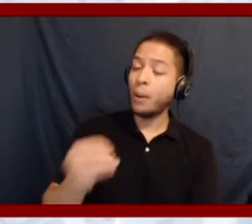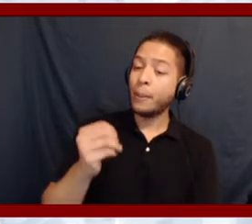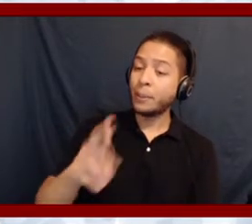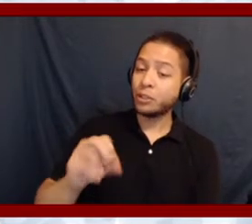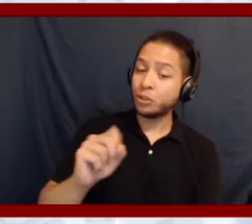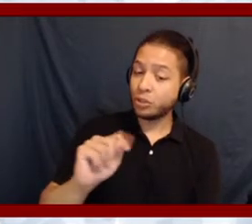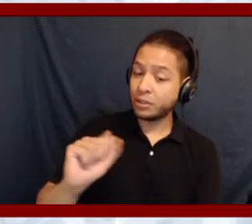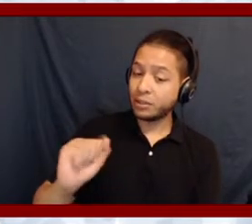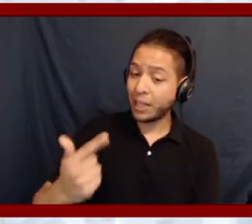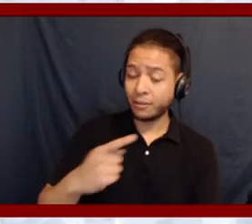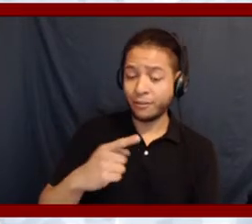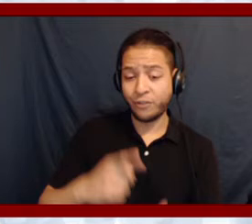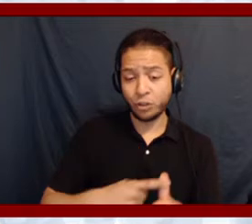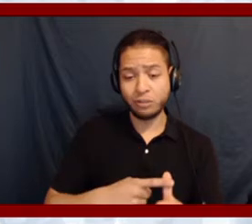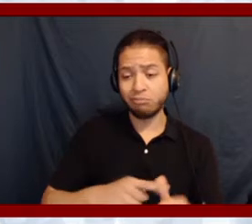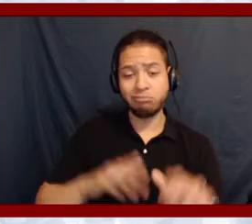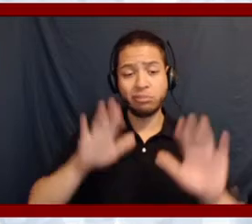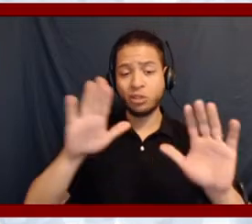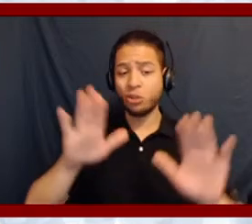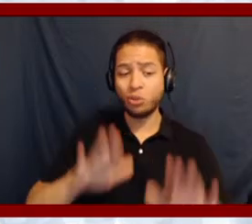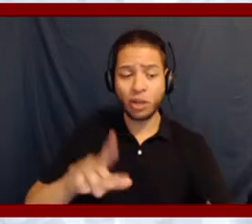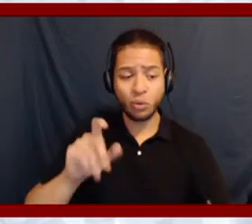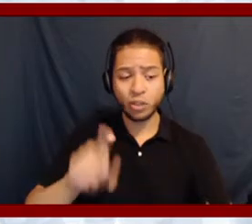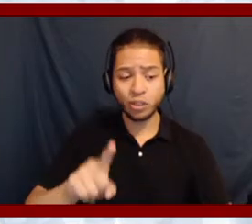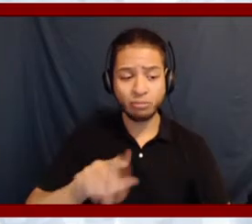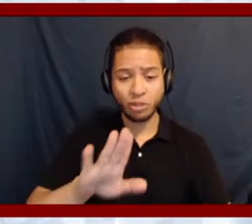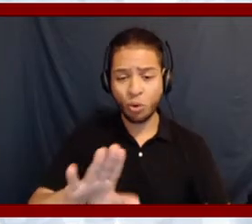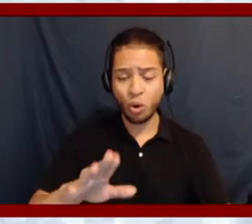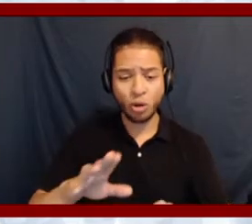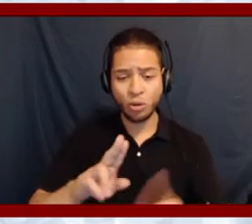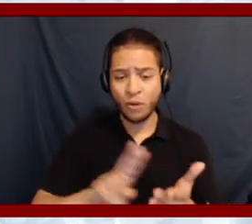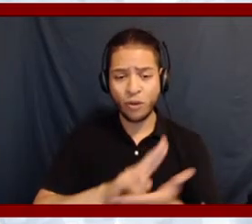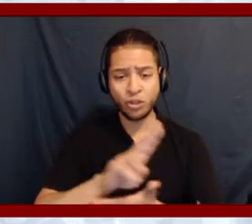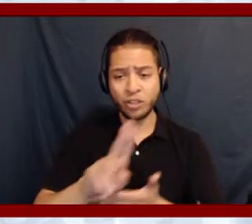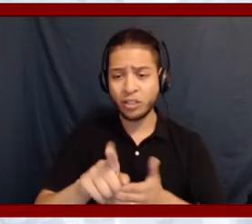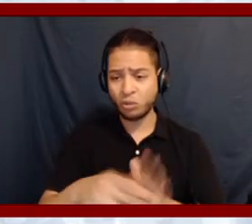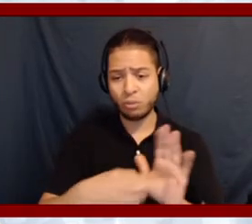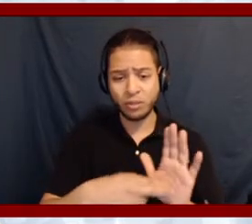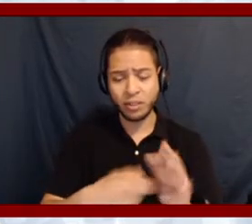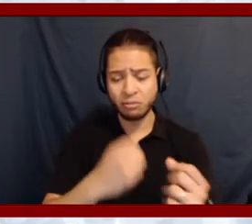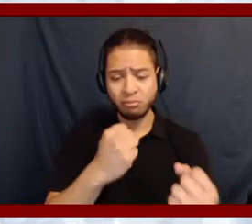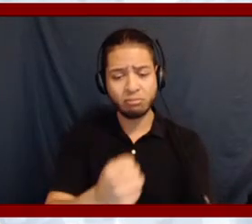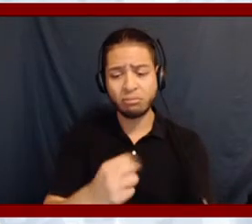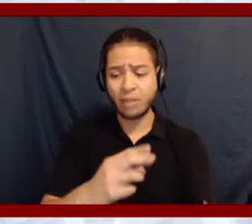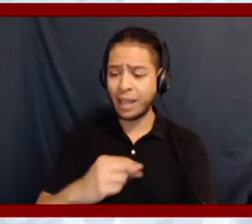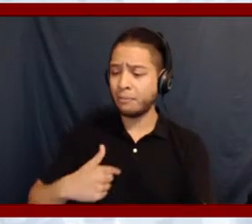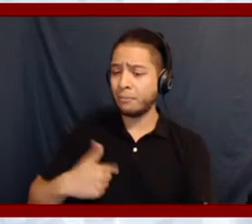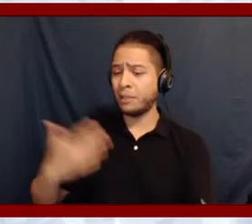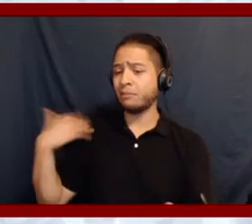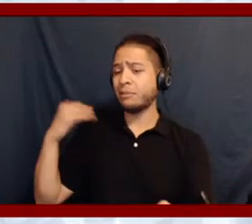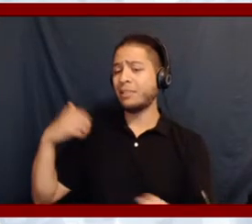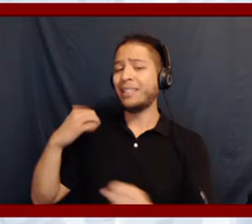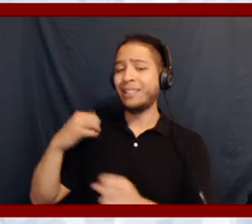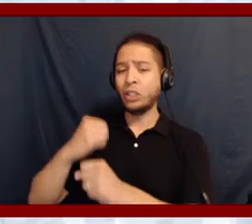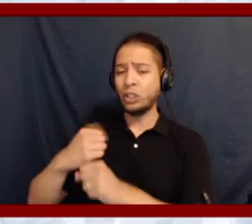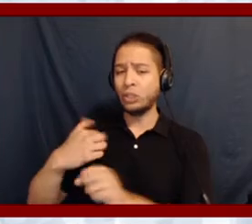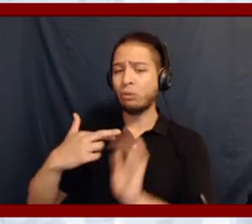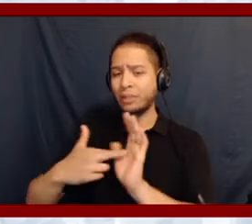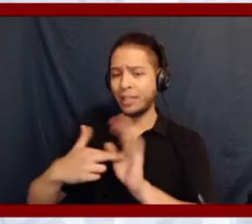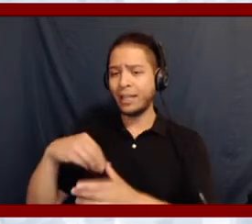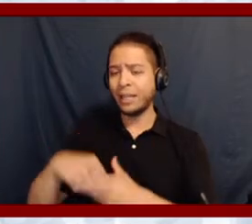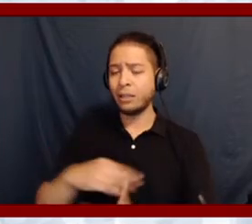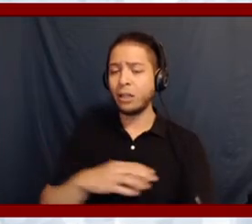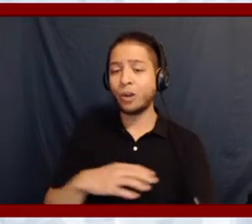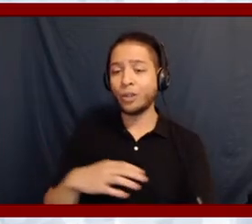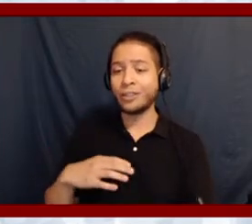a great question. You represent a great university that I was proud to represent in Congress for the last 10 years. And that was crazy enough